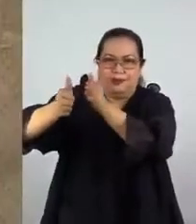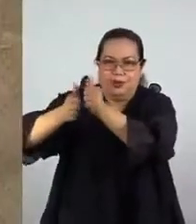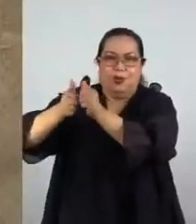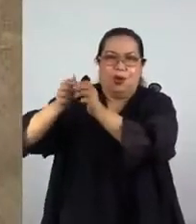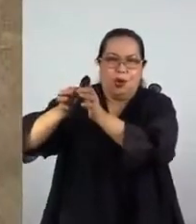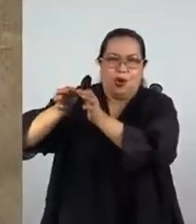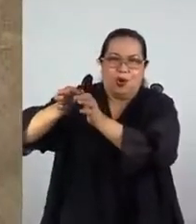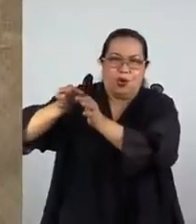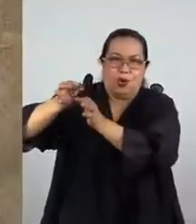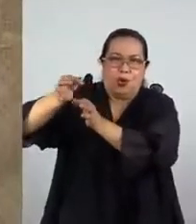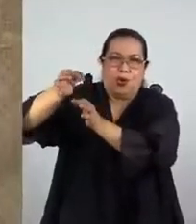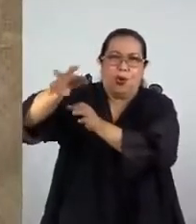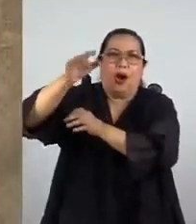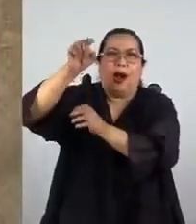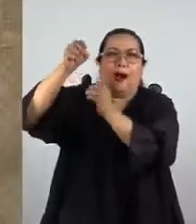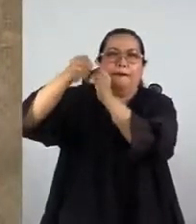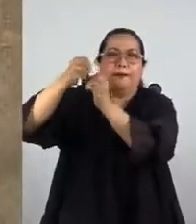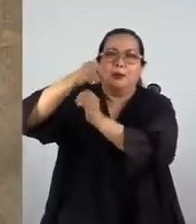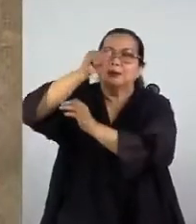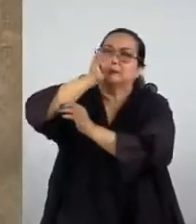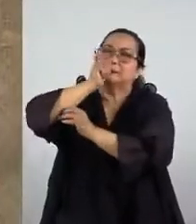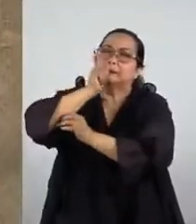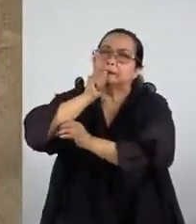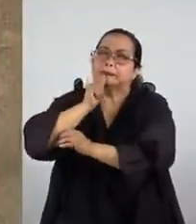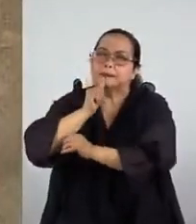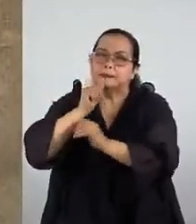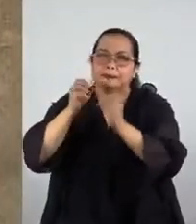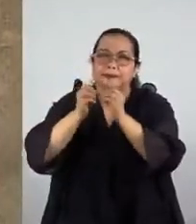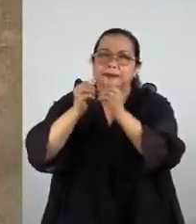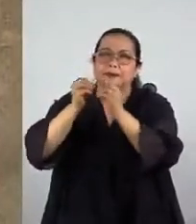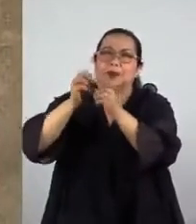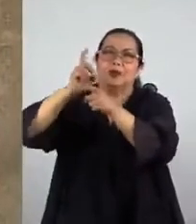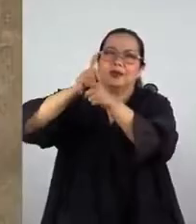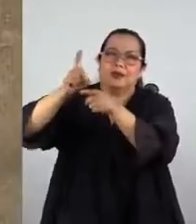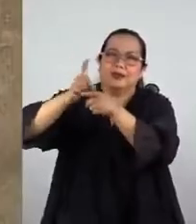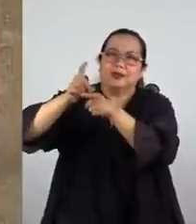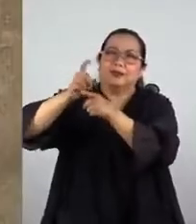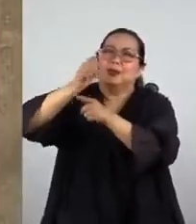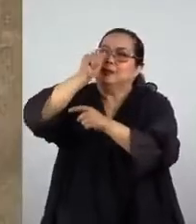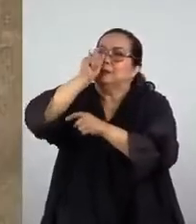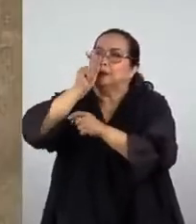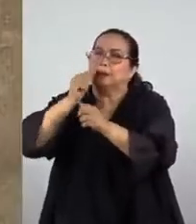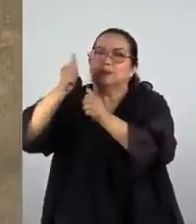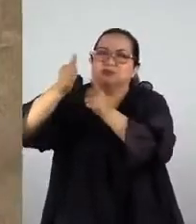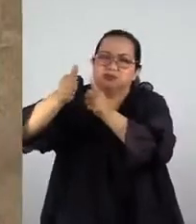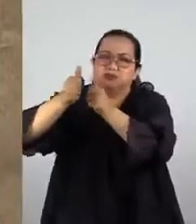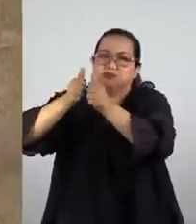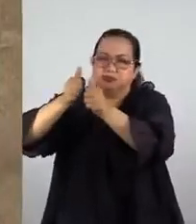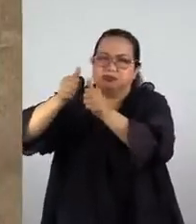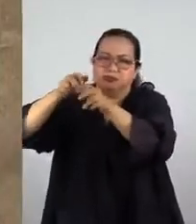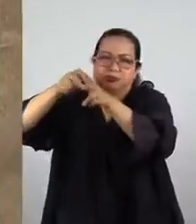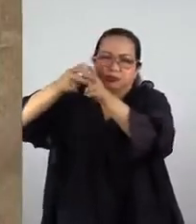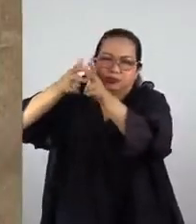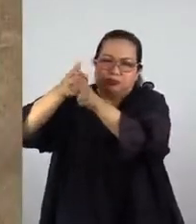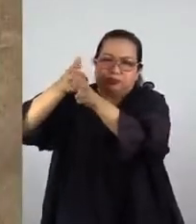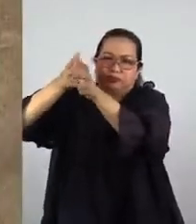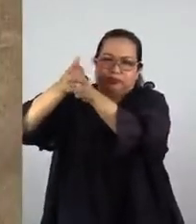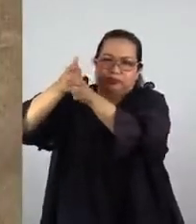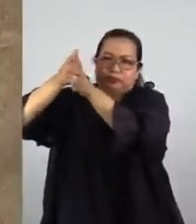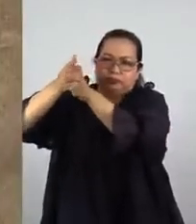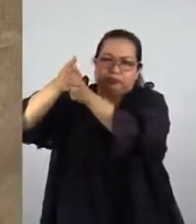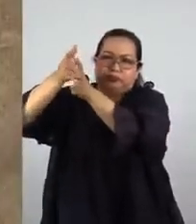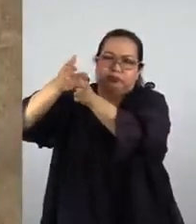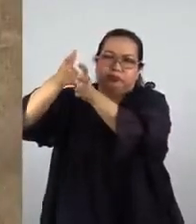much endurance, which requires a lot of discipline, which requires a lot of focus,